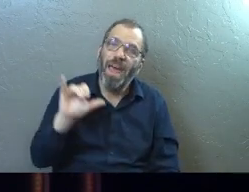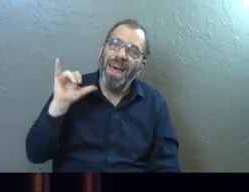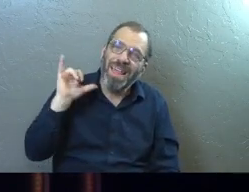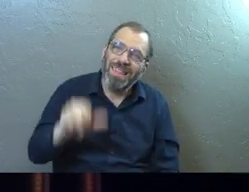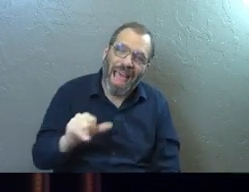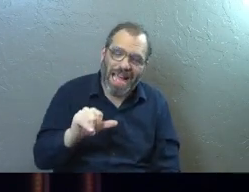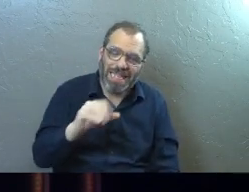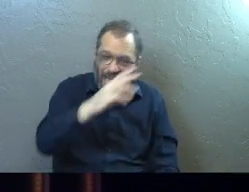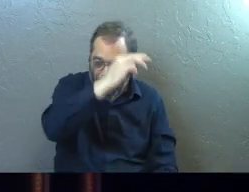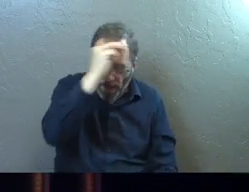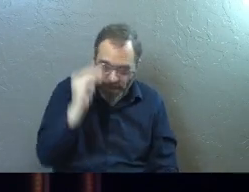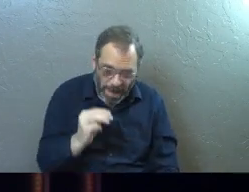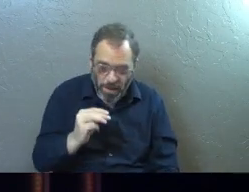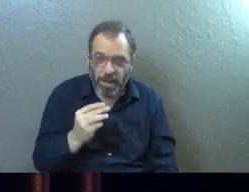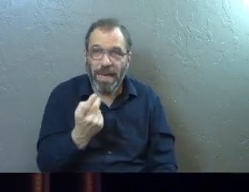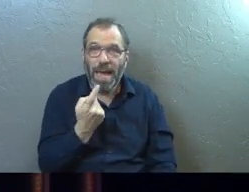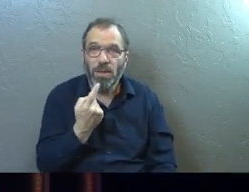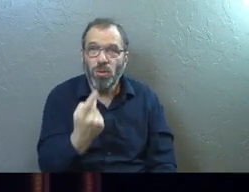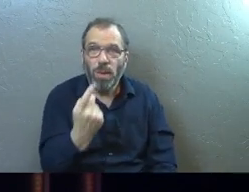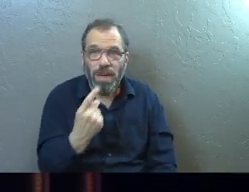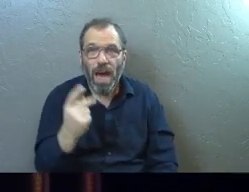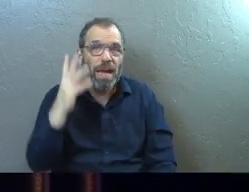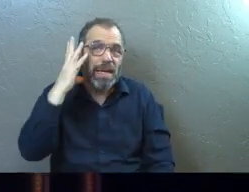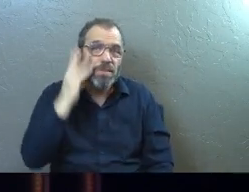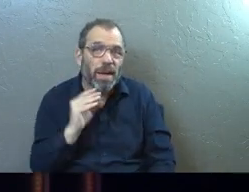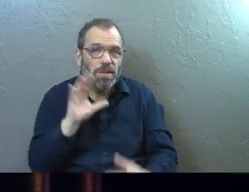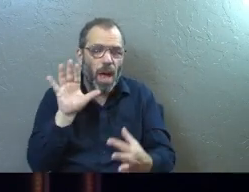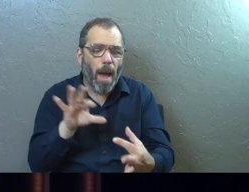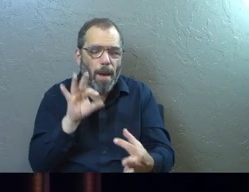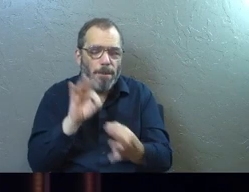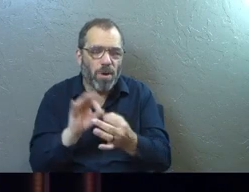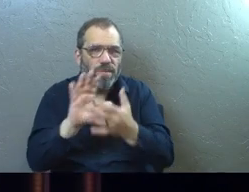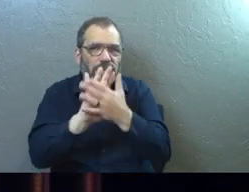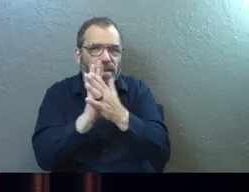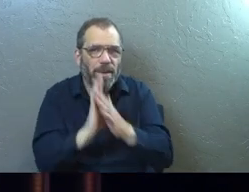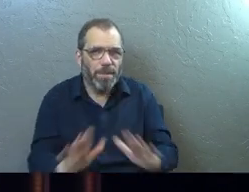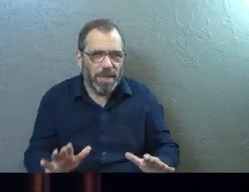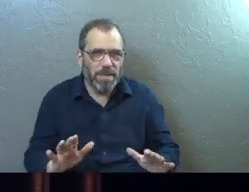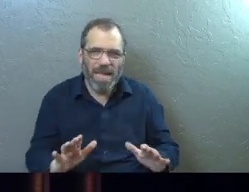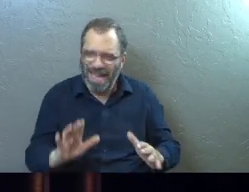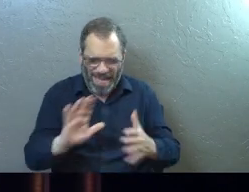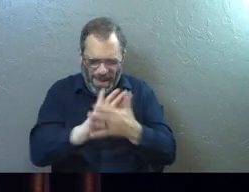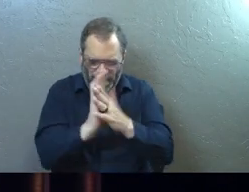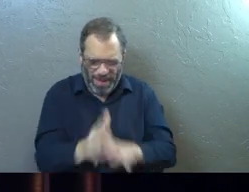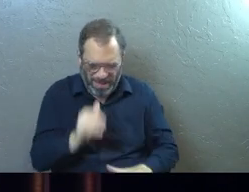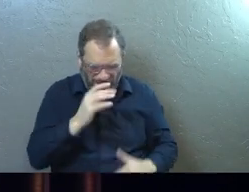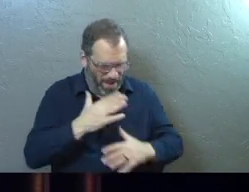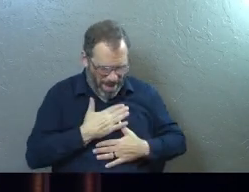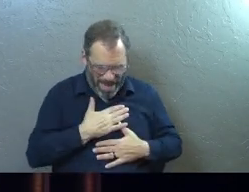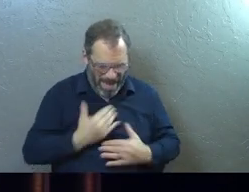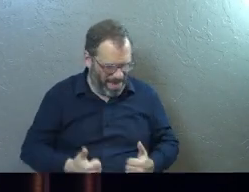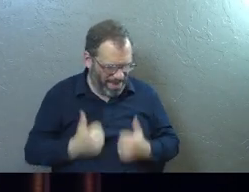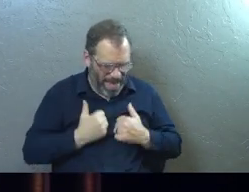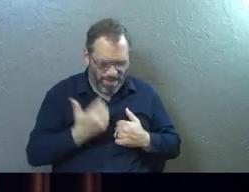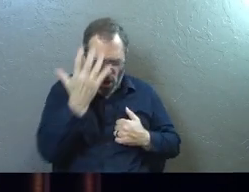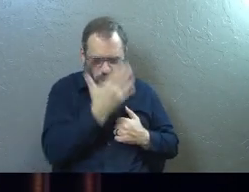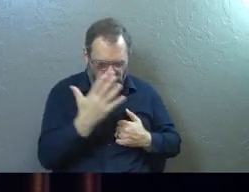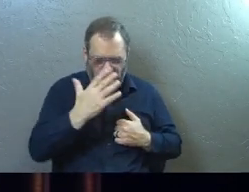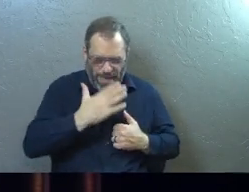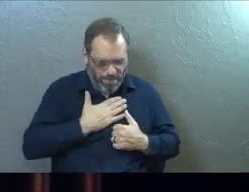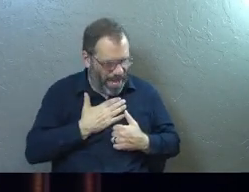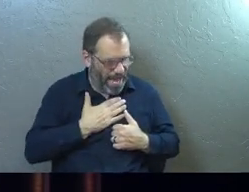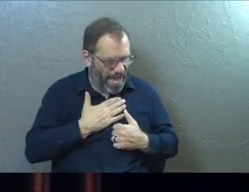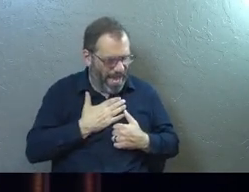that's how she, and I think that's how we, can experience perfect peace. So peace is not just the things in my life looking how I want them